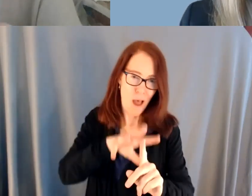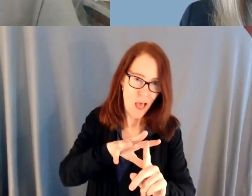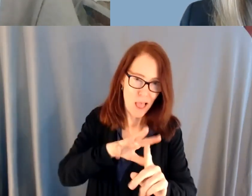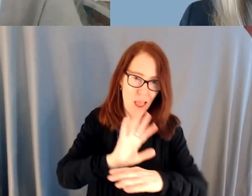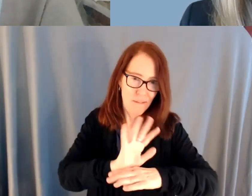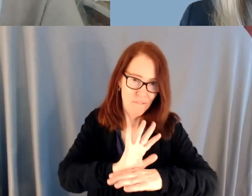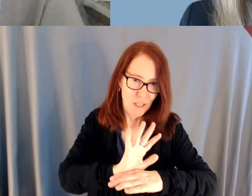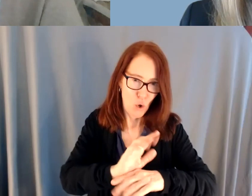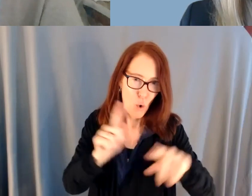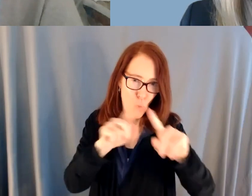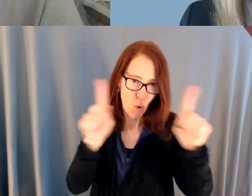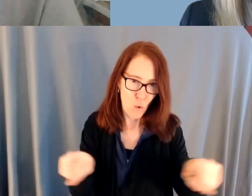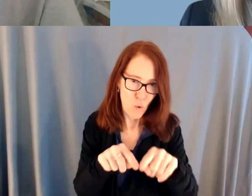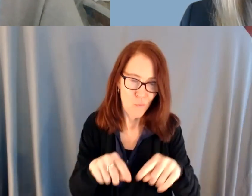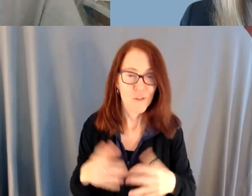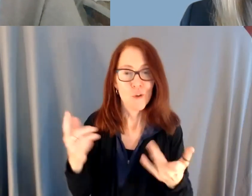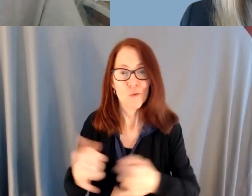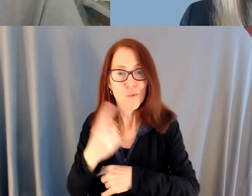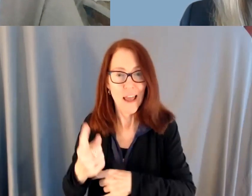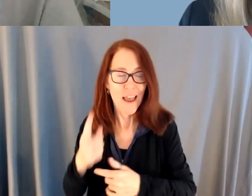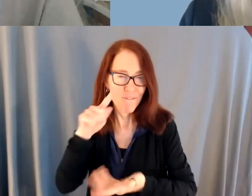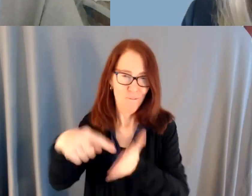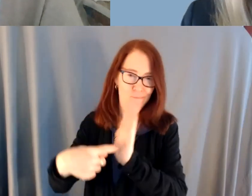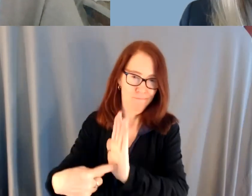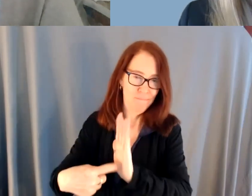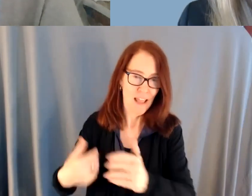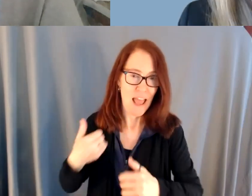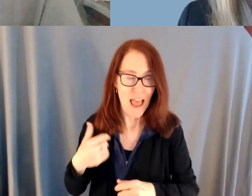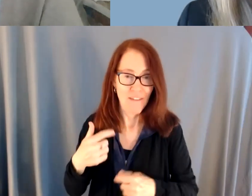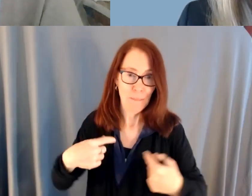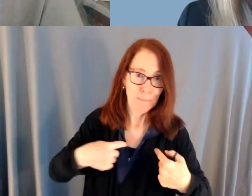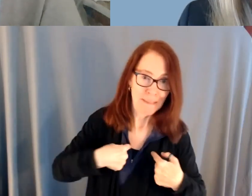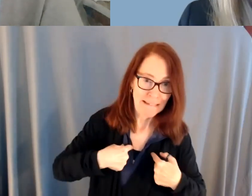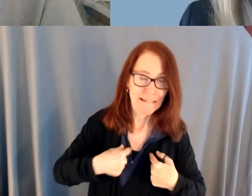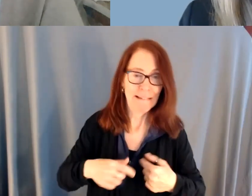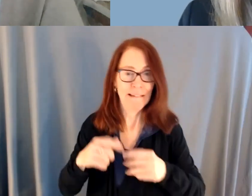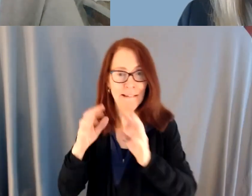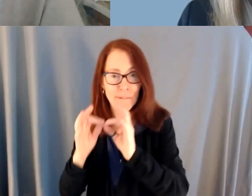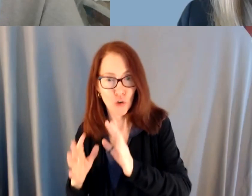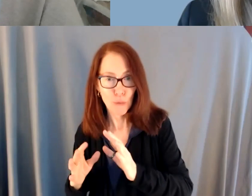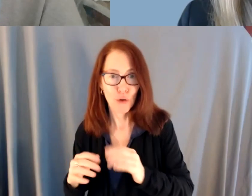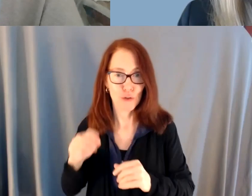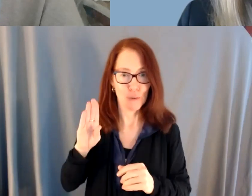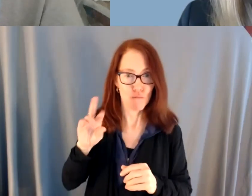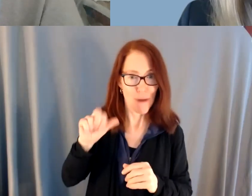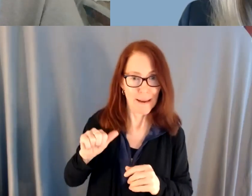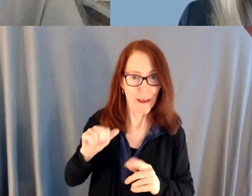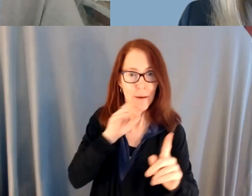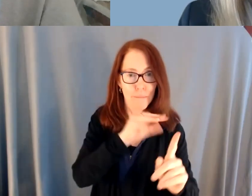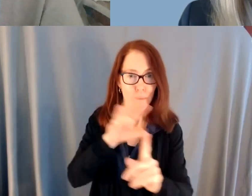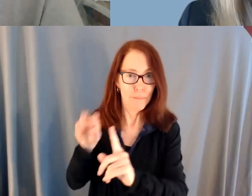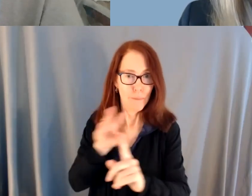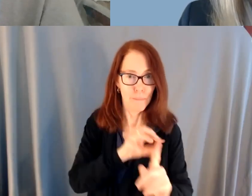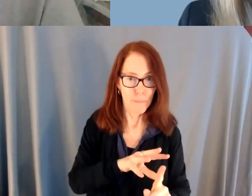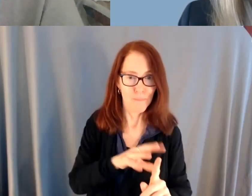today we have our ASL interpreters and me and Brenna spotlit and pinned